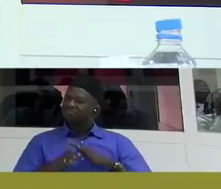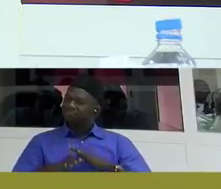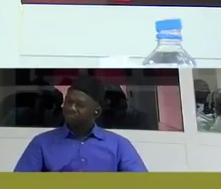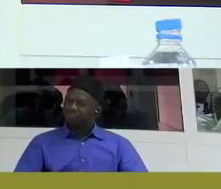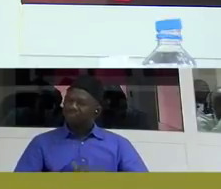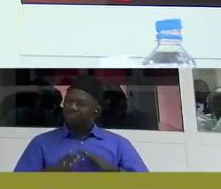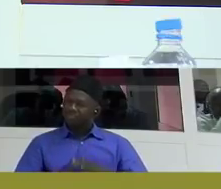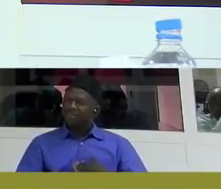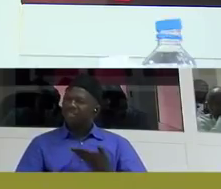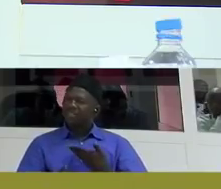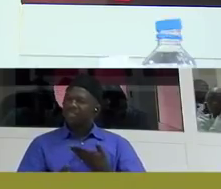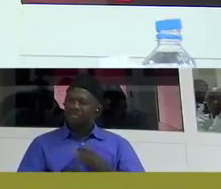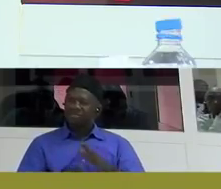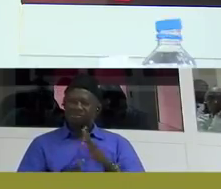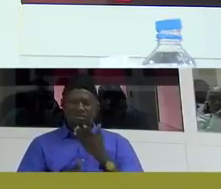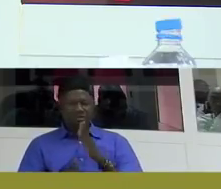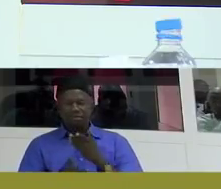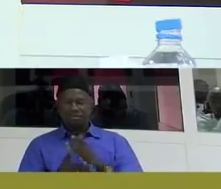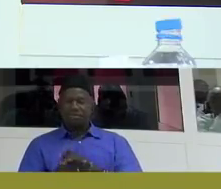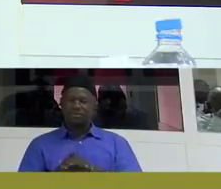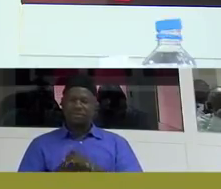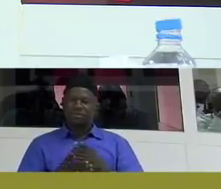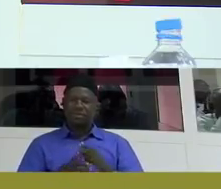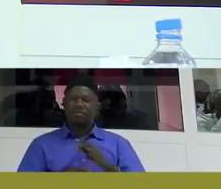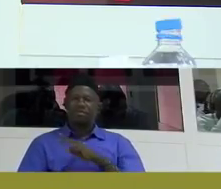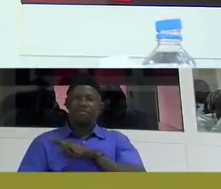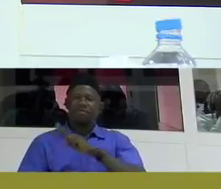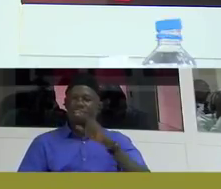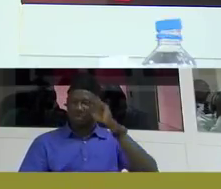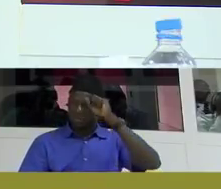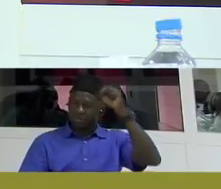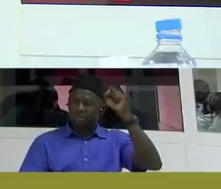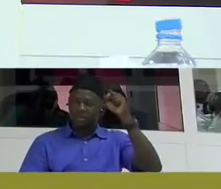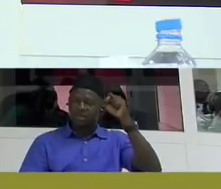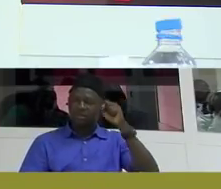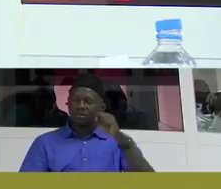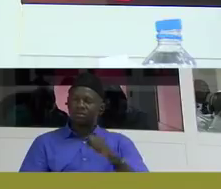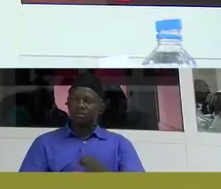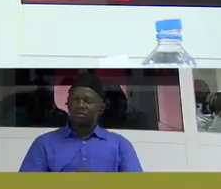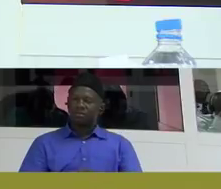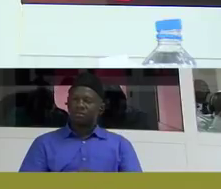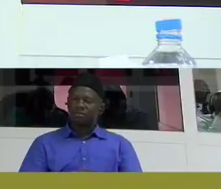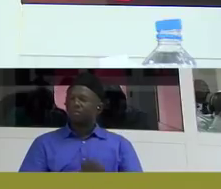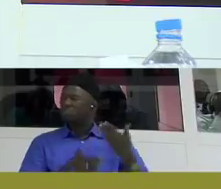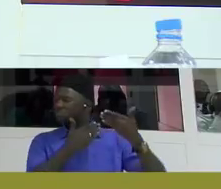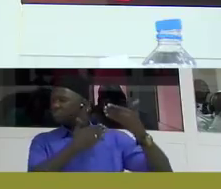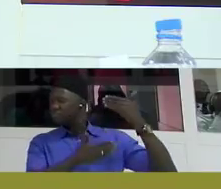merciful, as even the vice president then